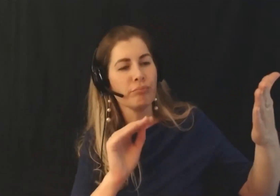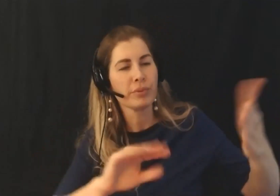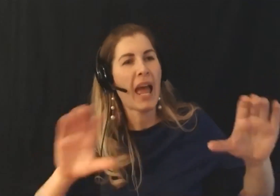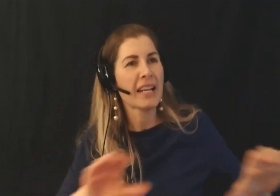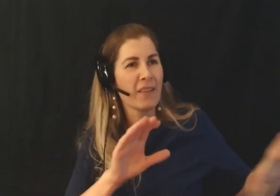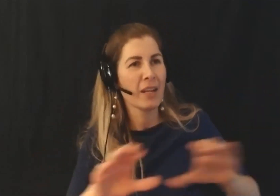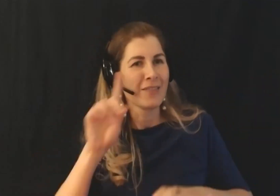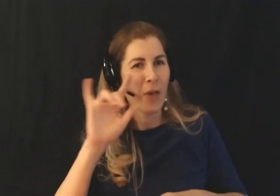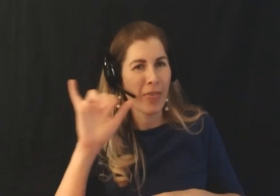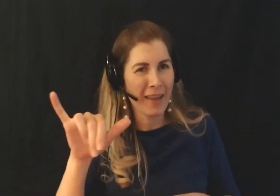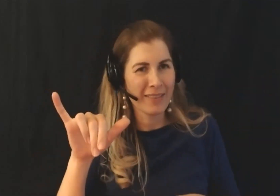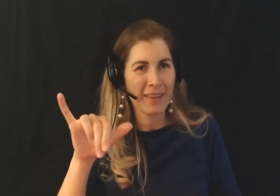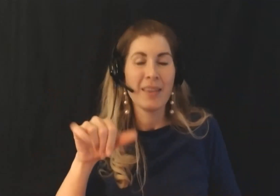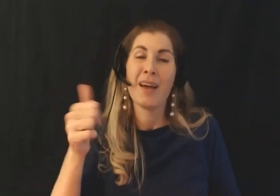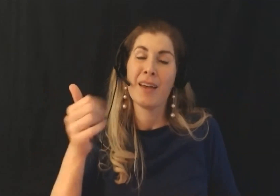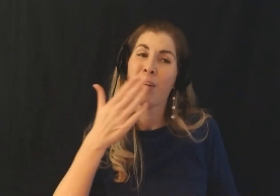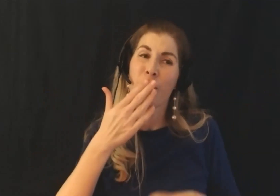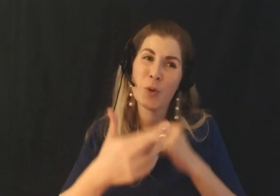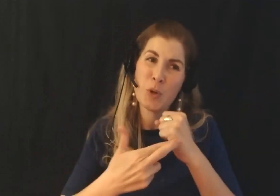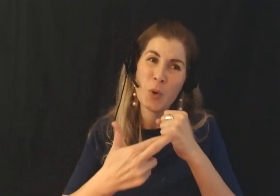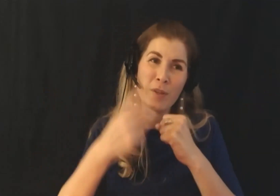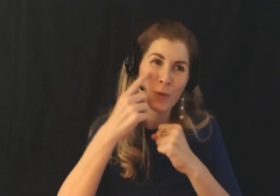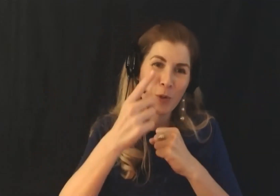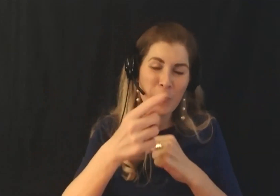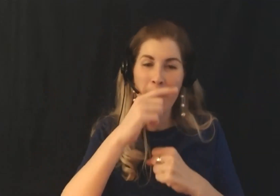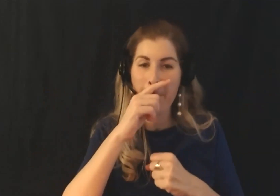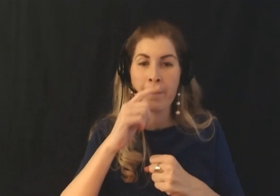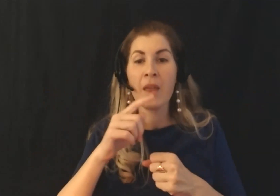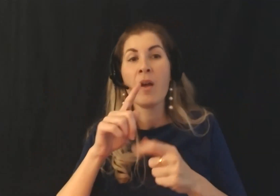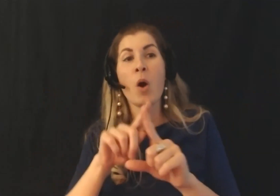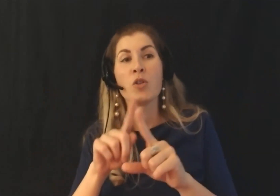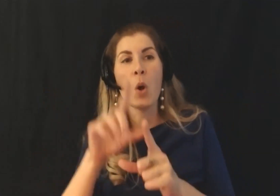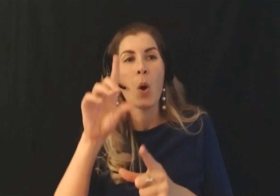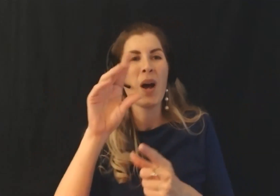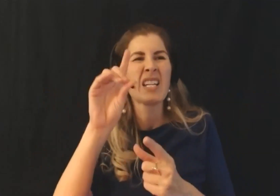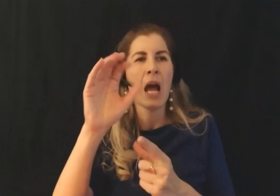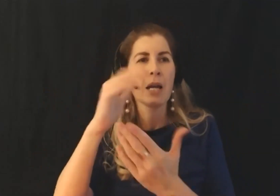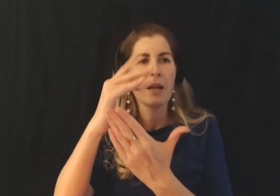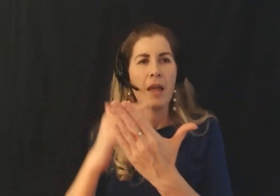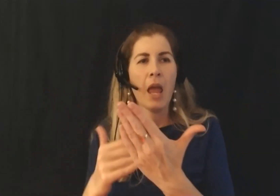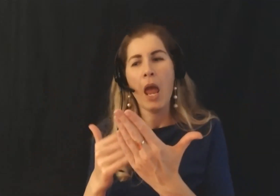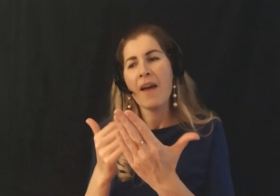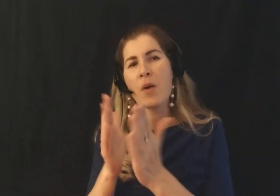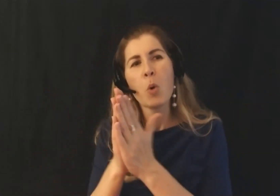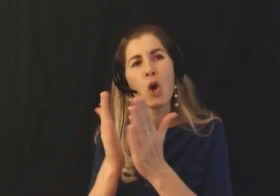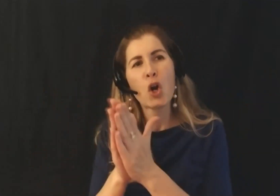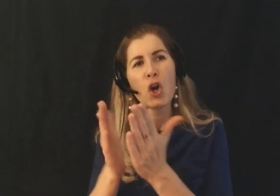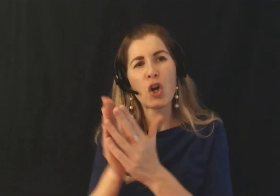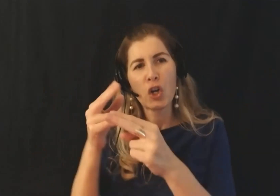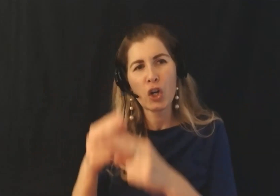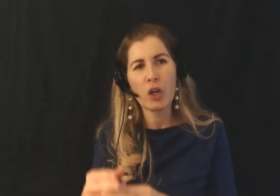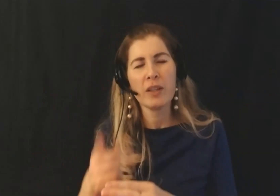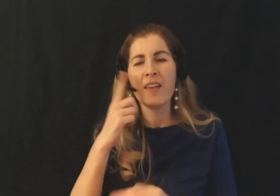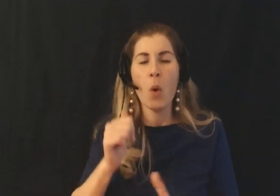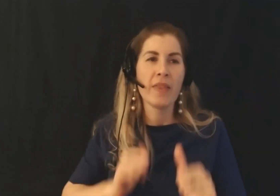well. So another great resource for you guys. And then I also, at the bottom of the document, just listed a bunch of books. And these are books around theater